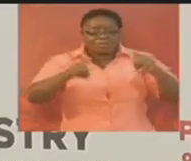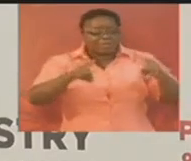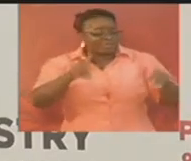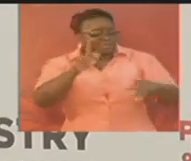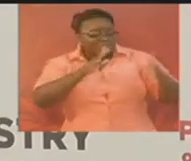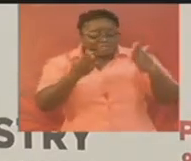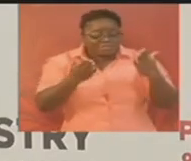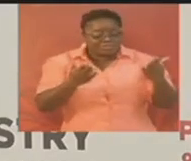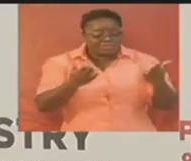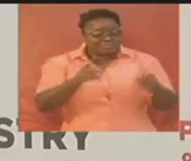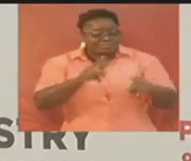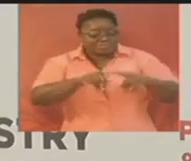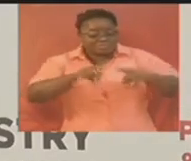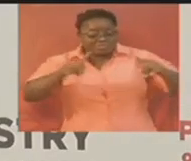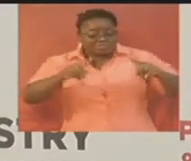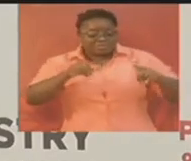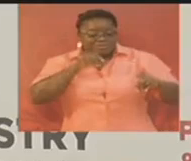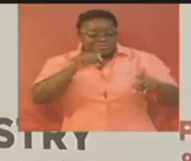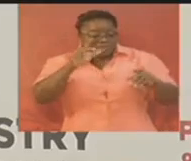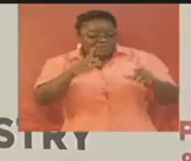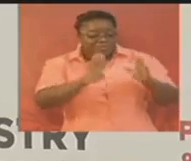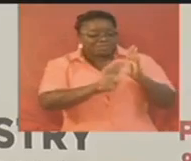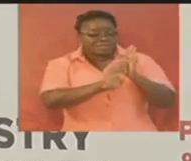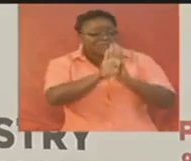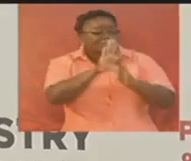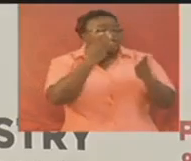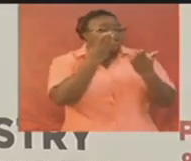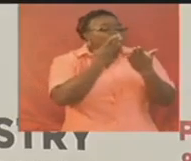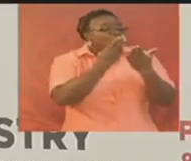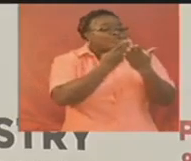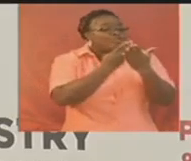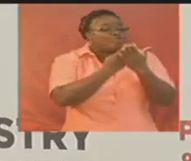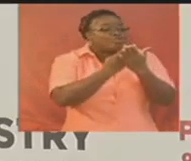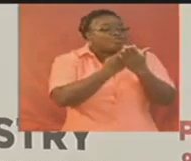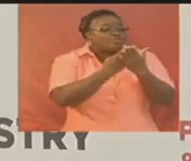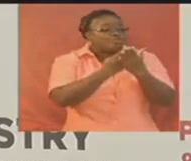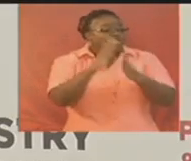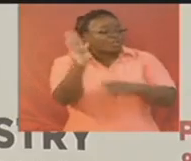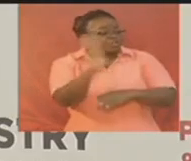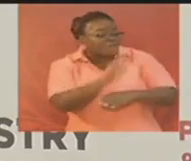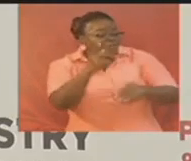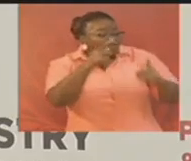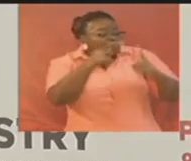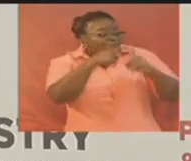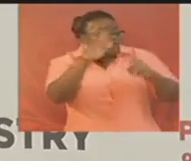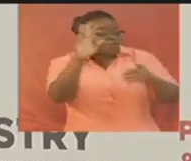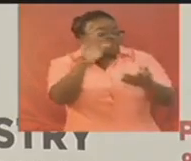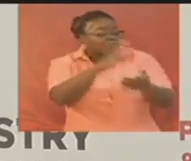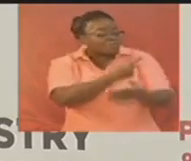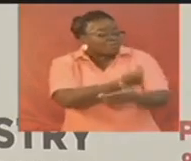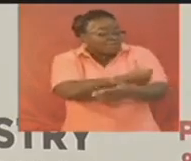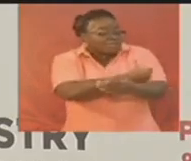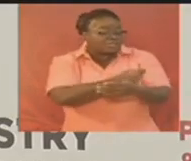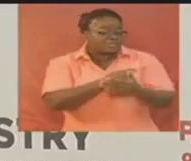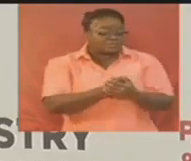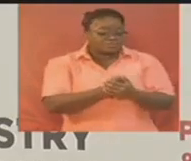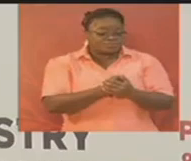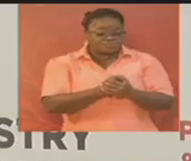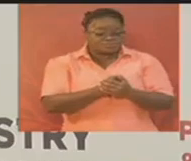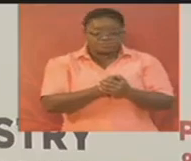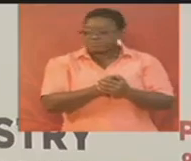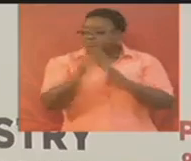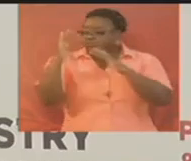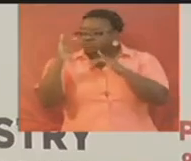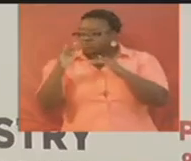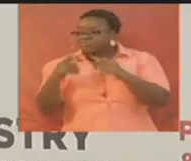or whatever. So they might not be able to develop very good responses and therefore might not be as protective as others. So I